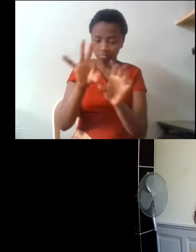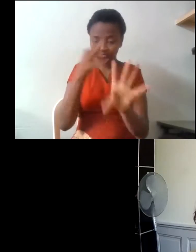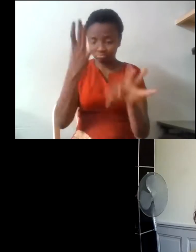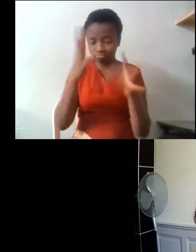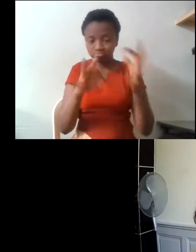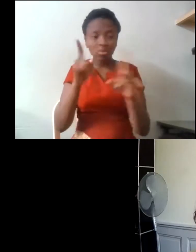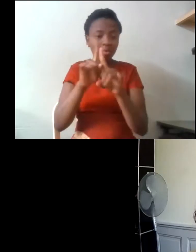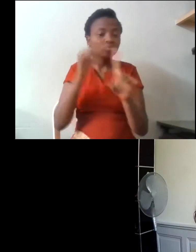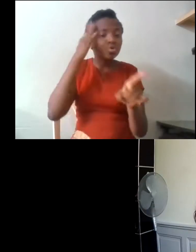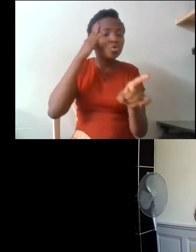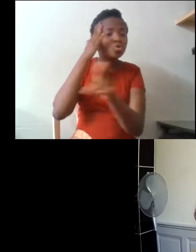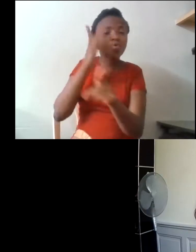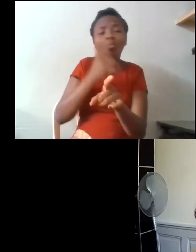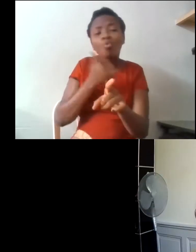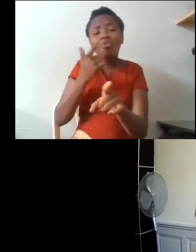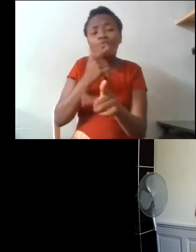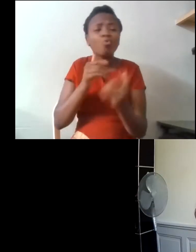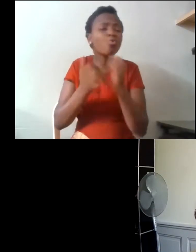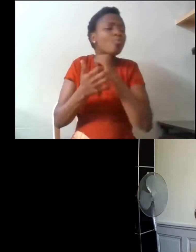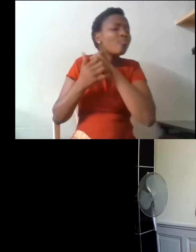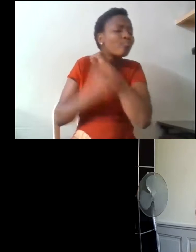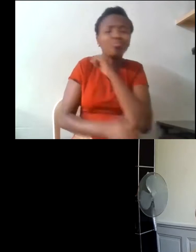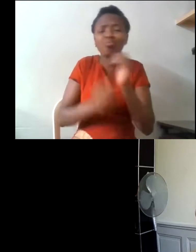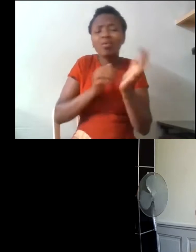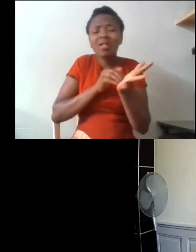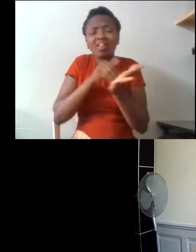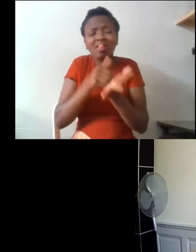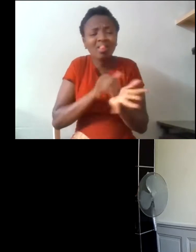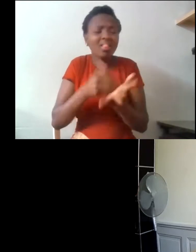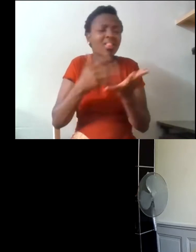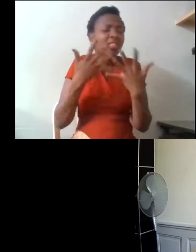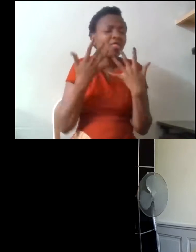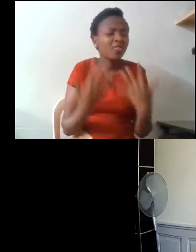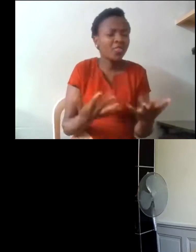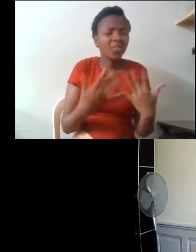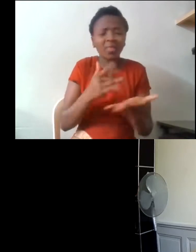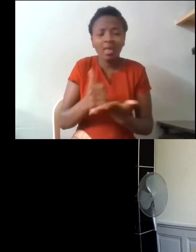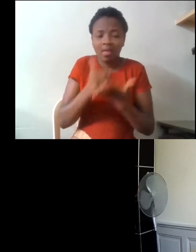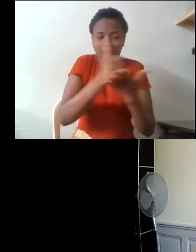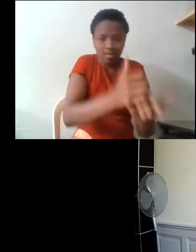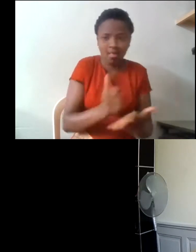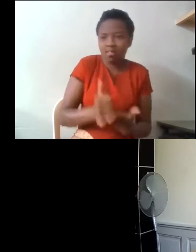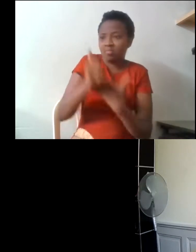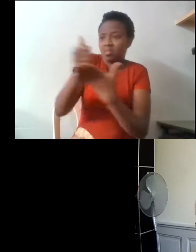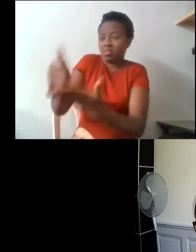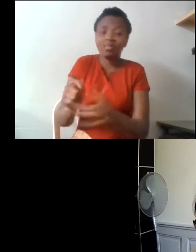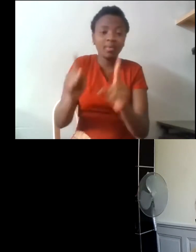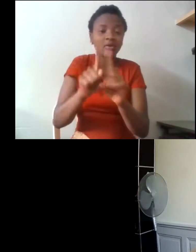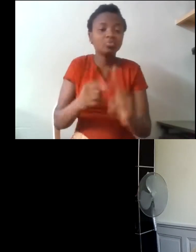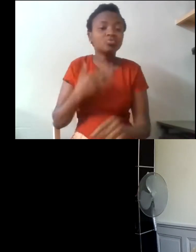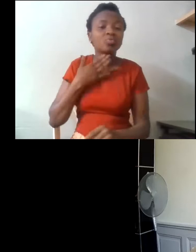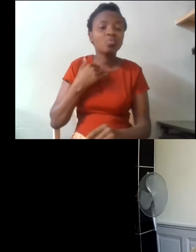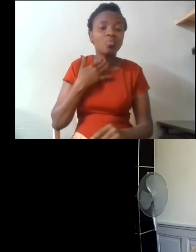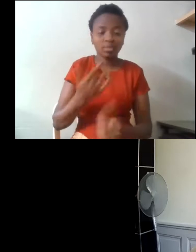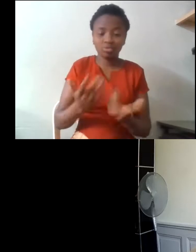identifying those at community level who are most vulnerable. The fourth lesson is to amplify the advocacy